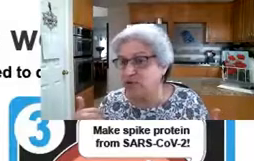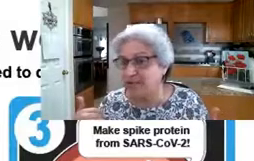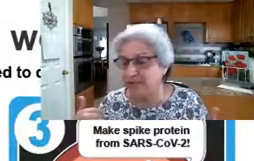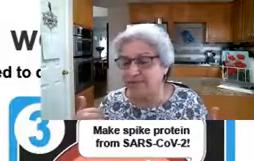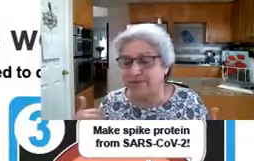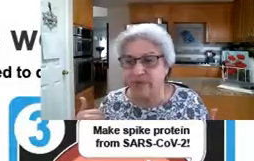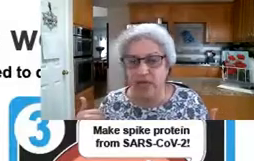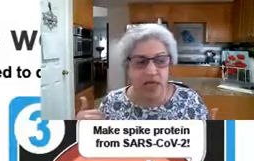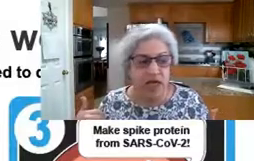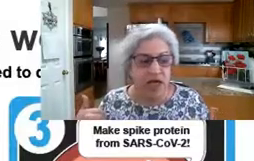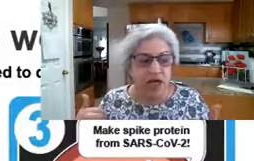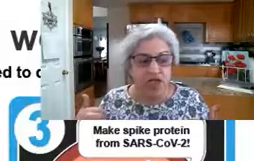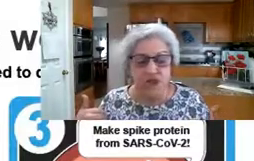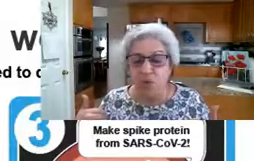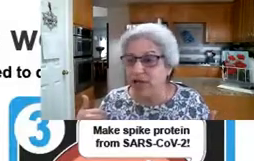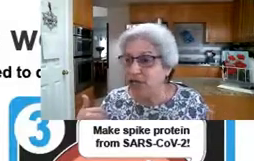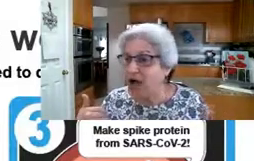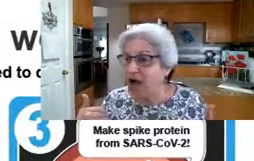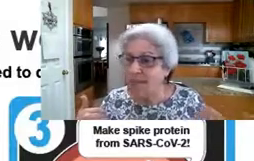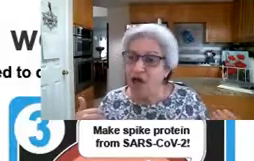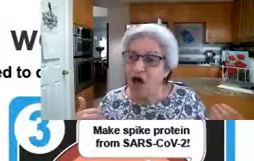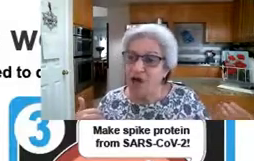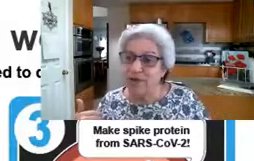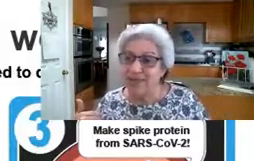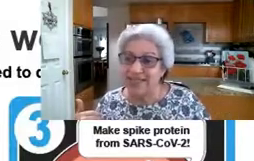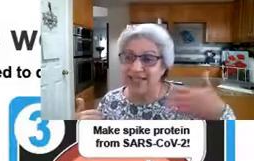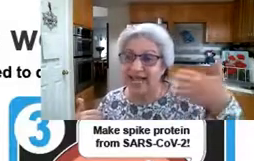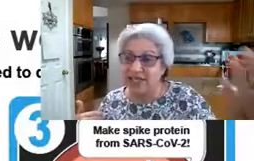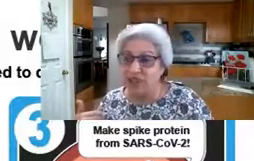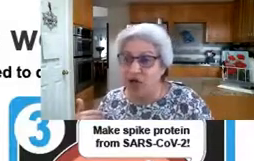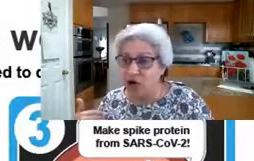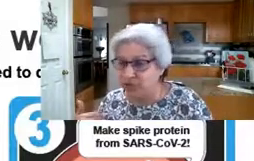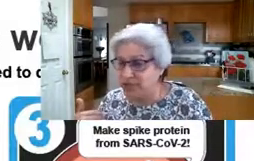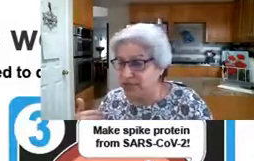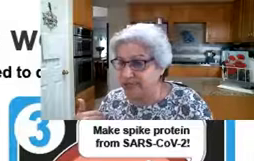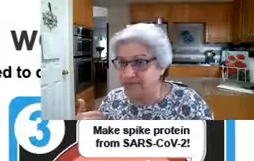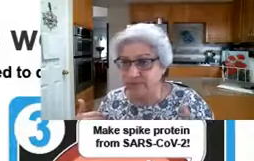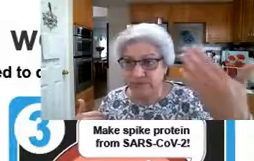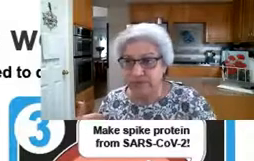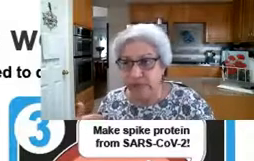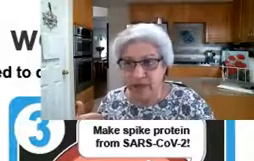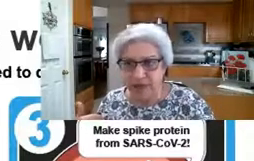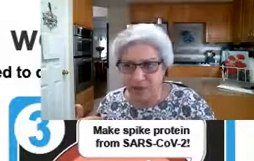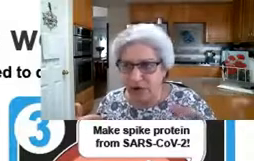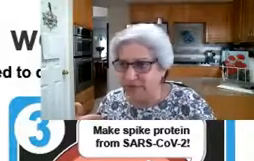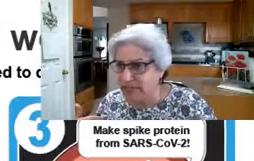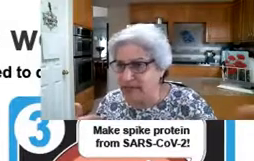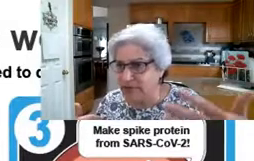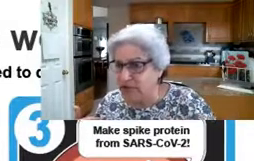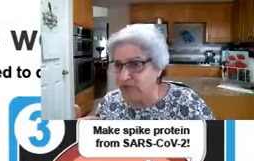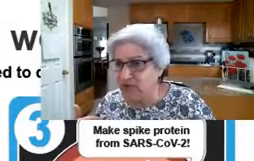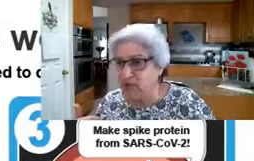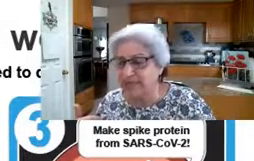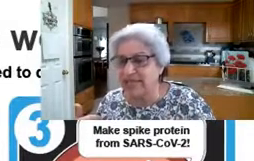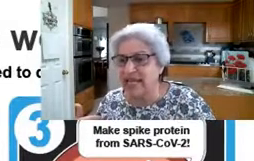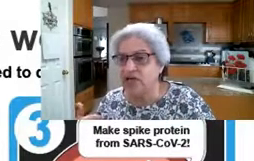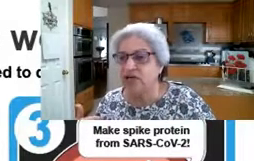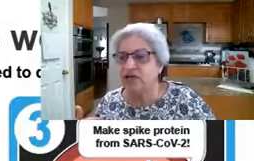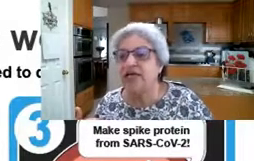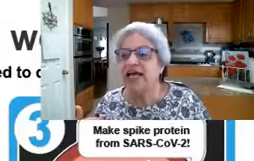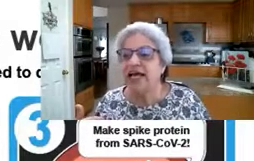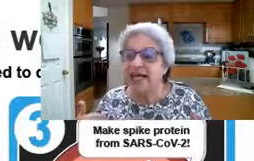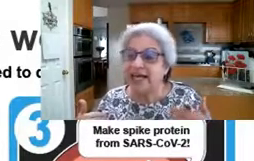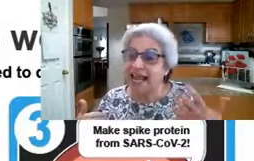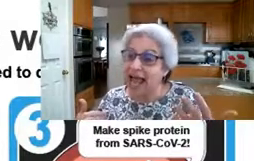this protein. So when you come along with the second dose, roughly 3 or 4 weeks